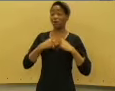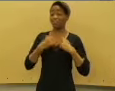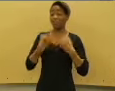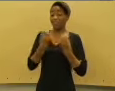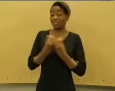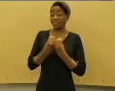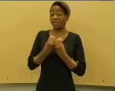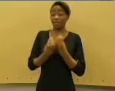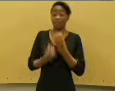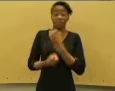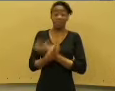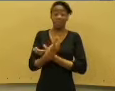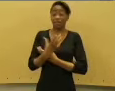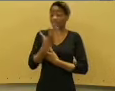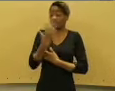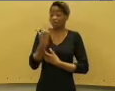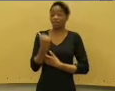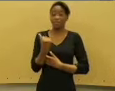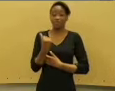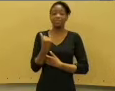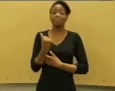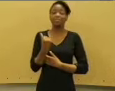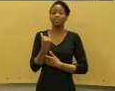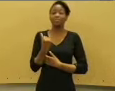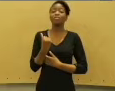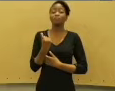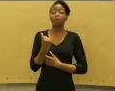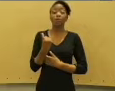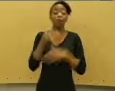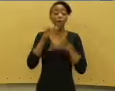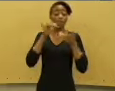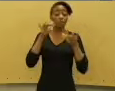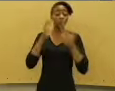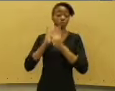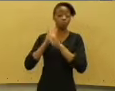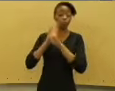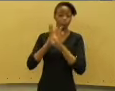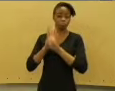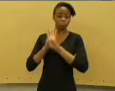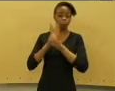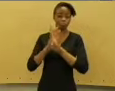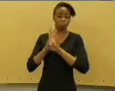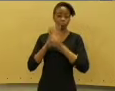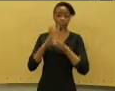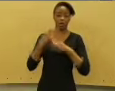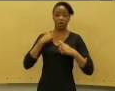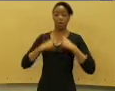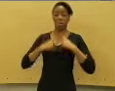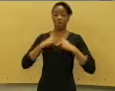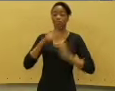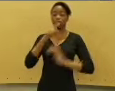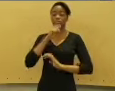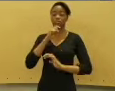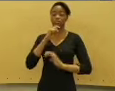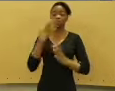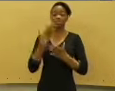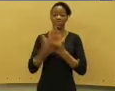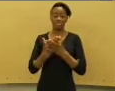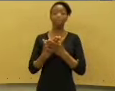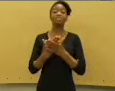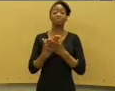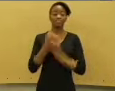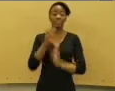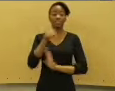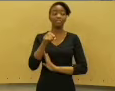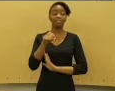everybody else is disembarking, can I use the bathroom? And she said, yeah, sure. 5 minutes before the